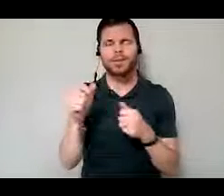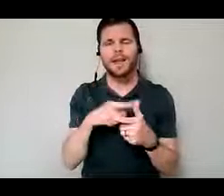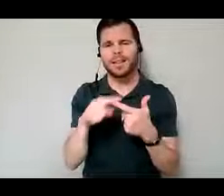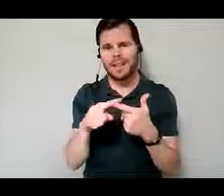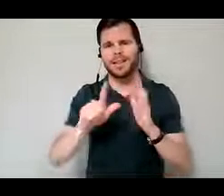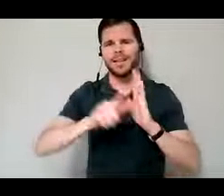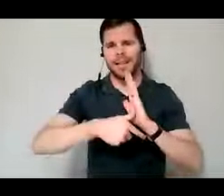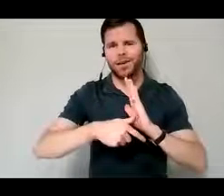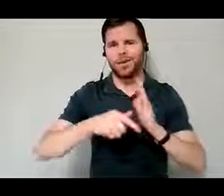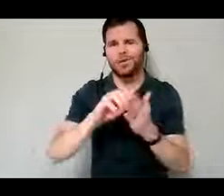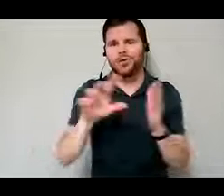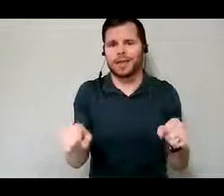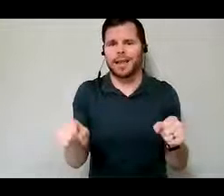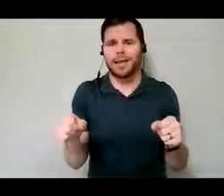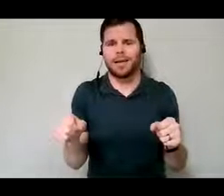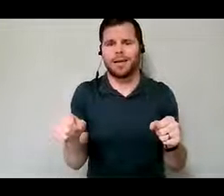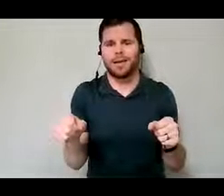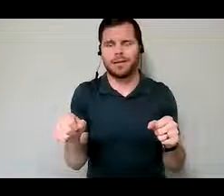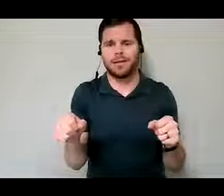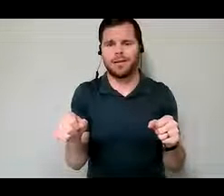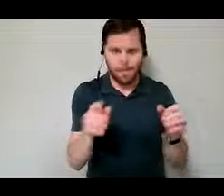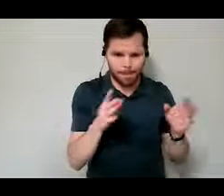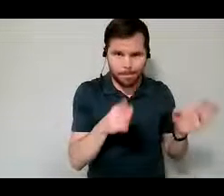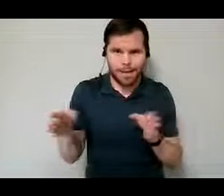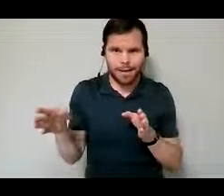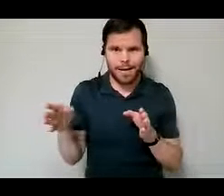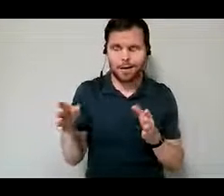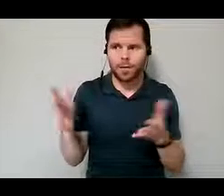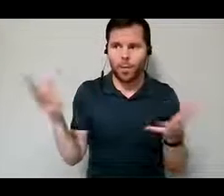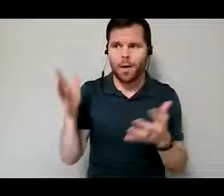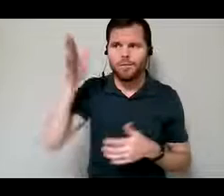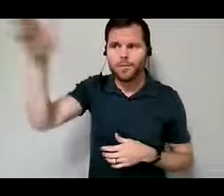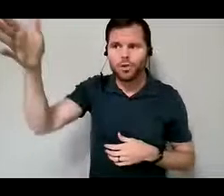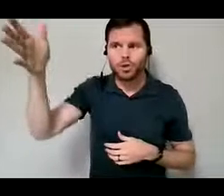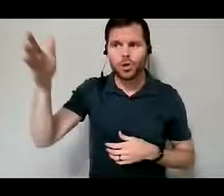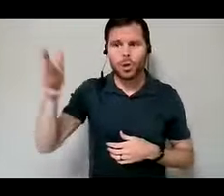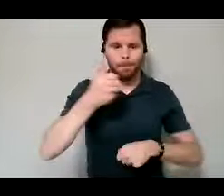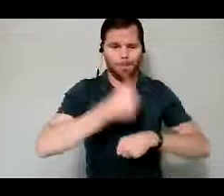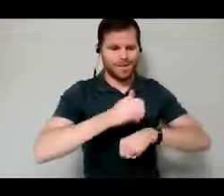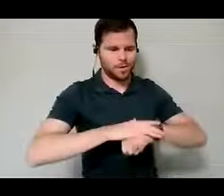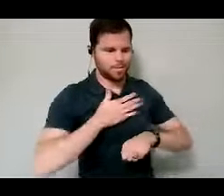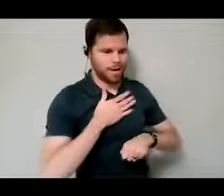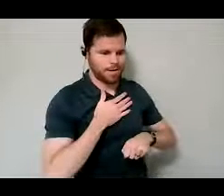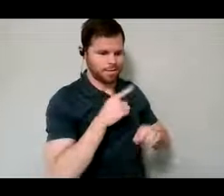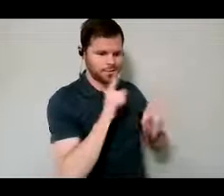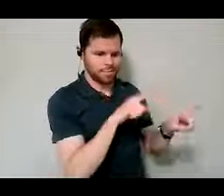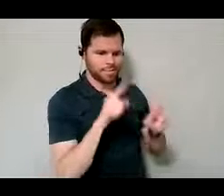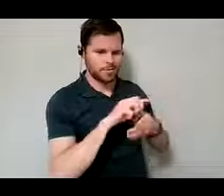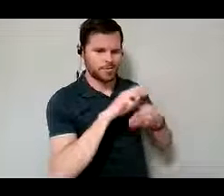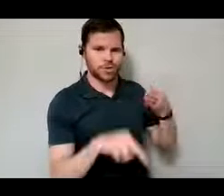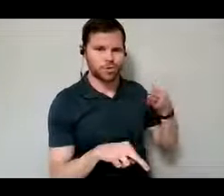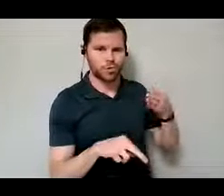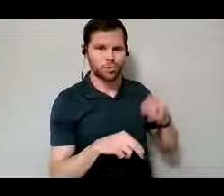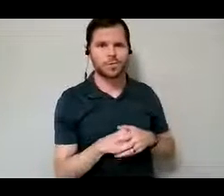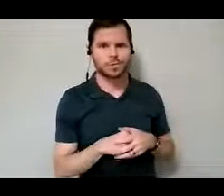they may be interested in based on their interest survey. And then it has another poster about thinking about myself, my